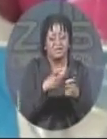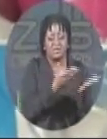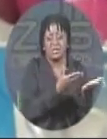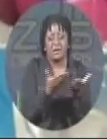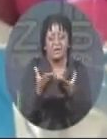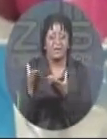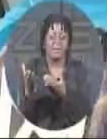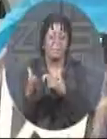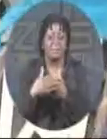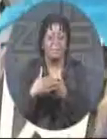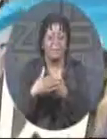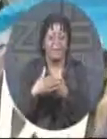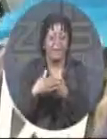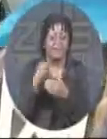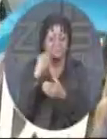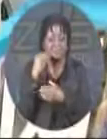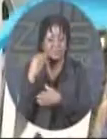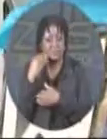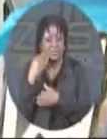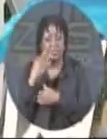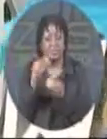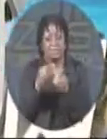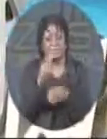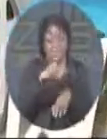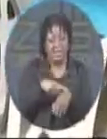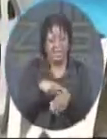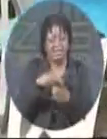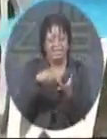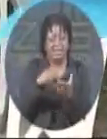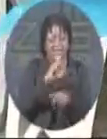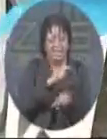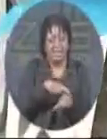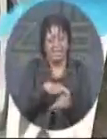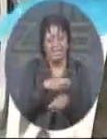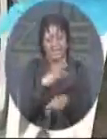Most of them at this time at Easter, they're out without a parent, and we decided today we'll be a parent to them.